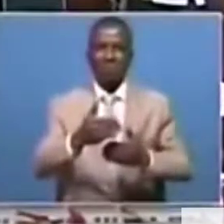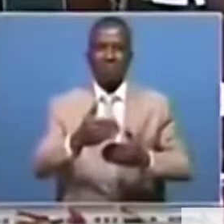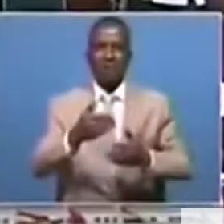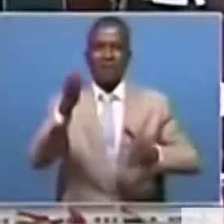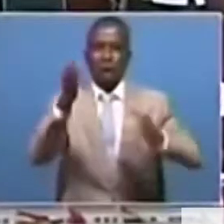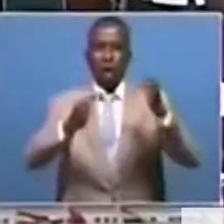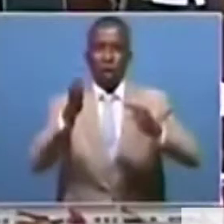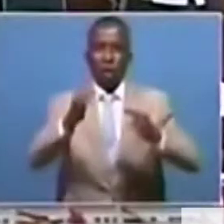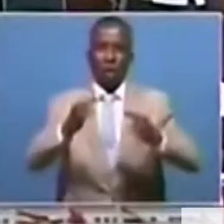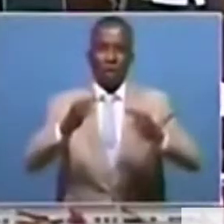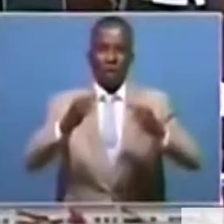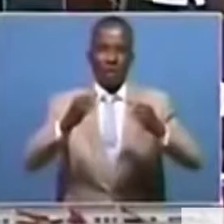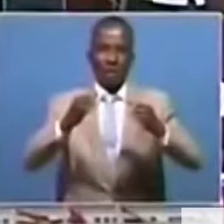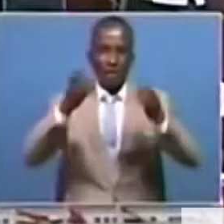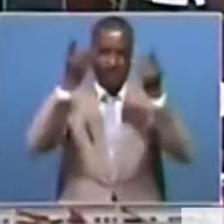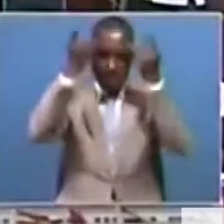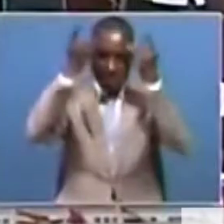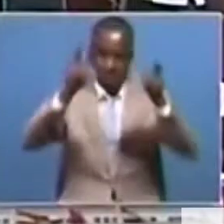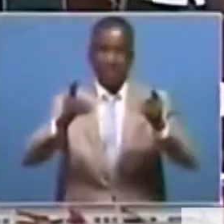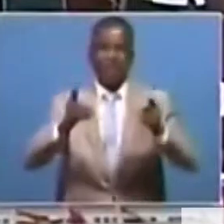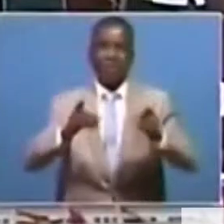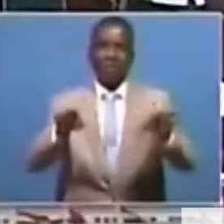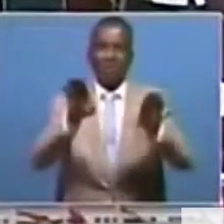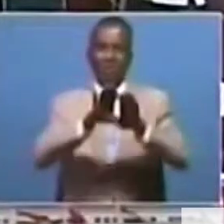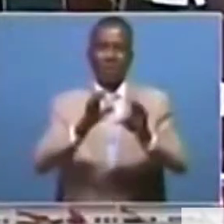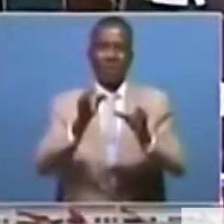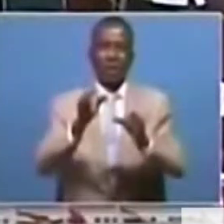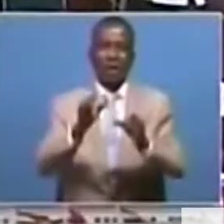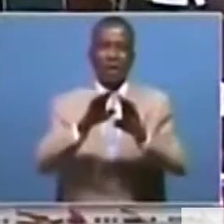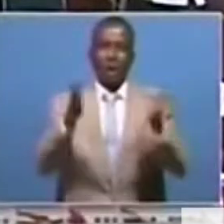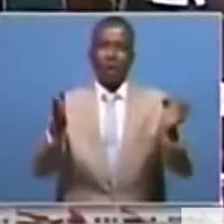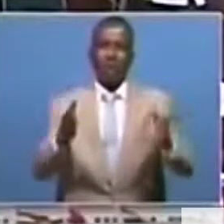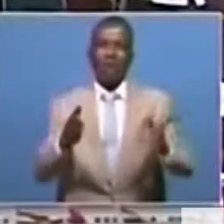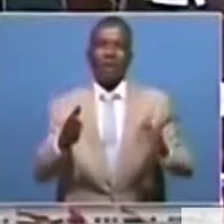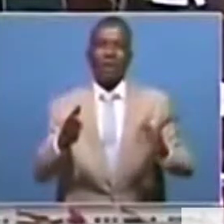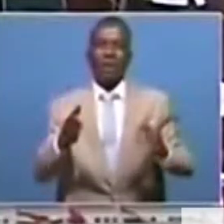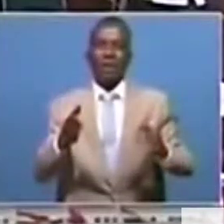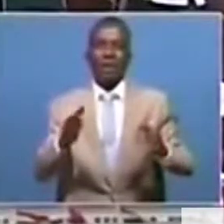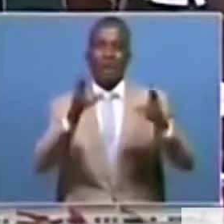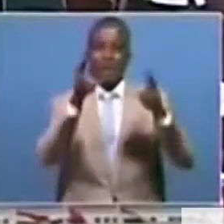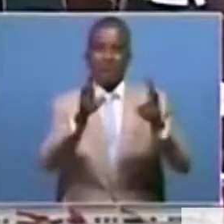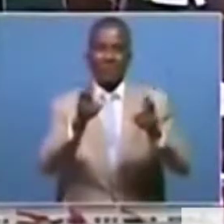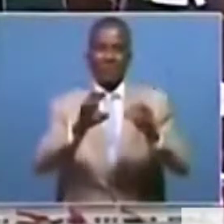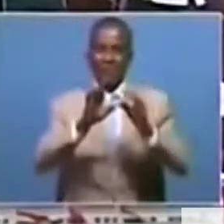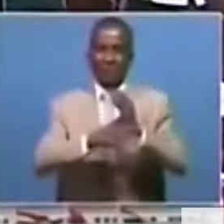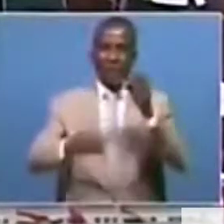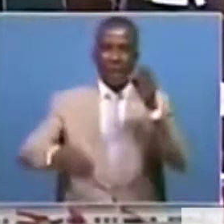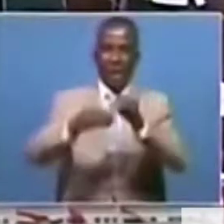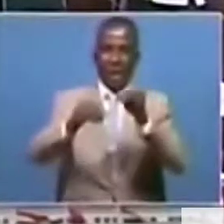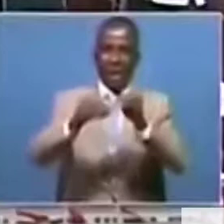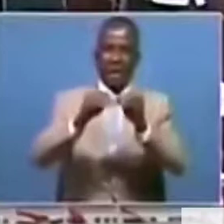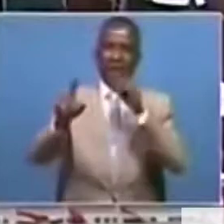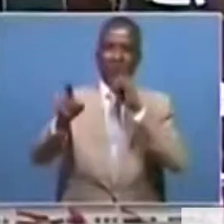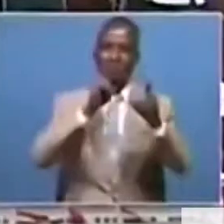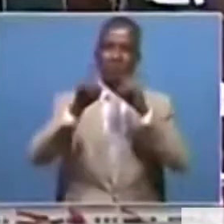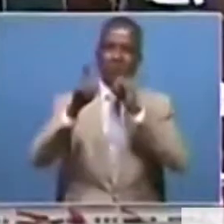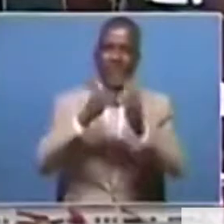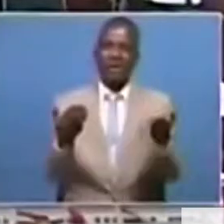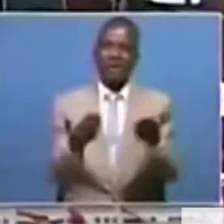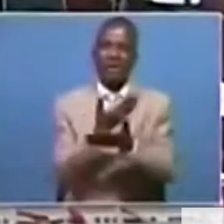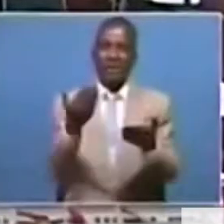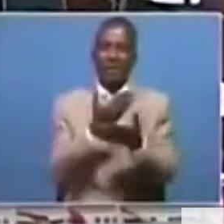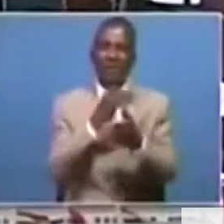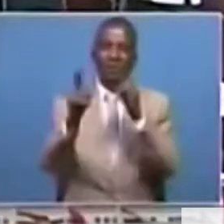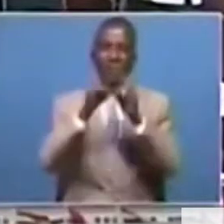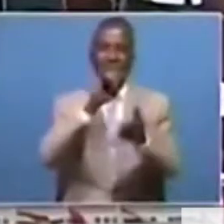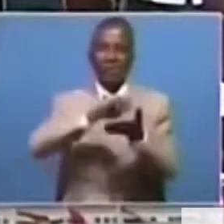of the court at the close of the case of the party to reopen a closed case in order to address fresh or further evidence